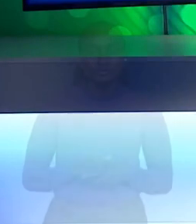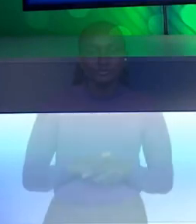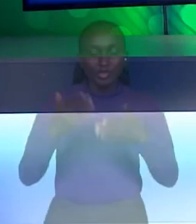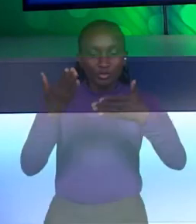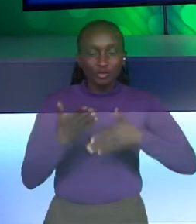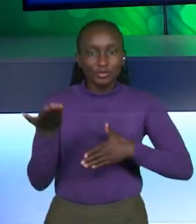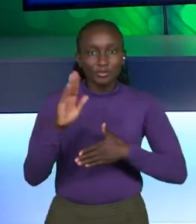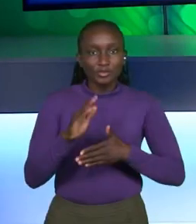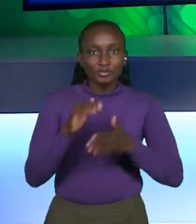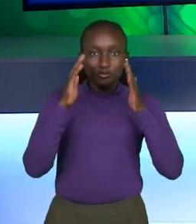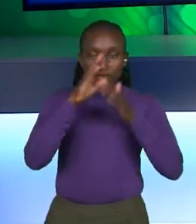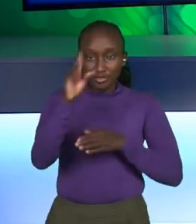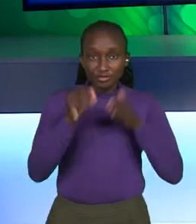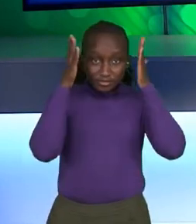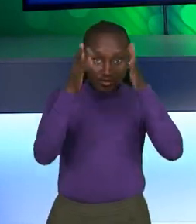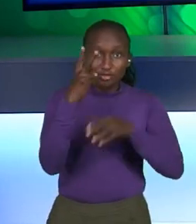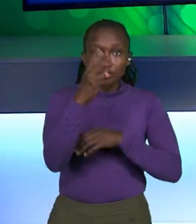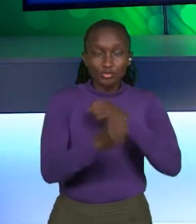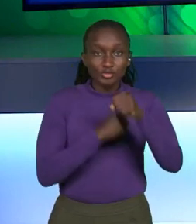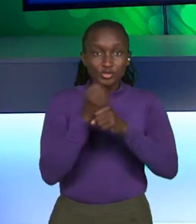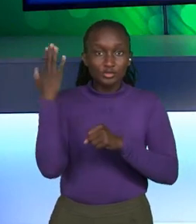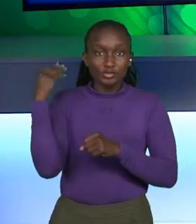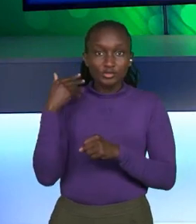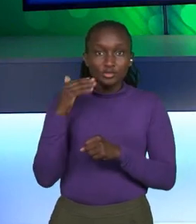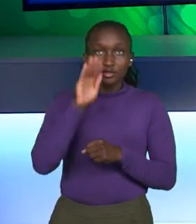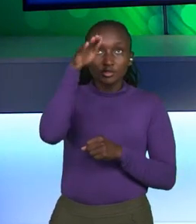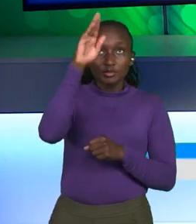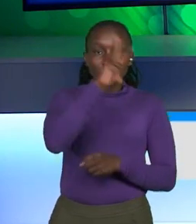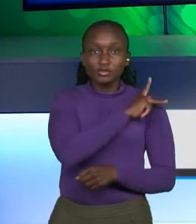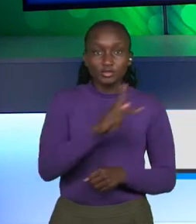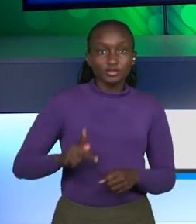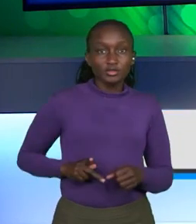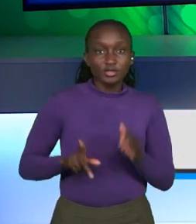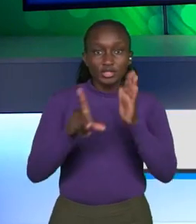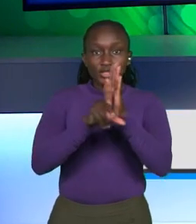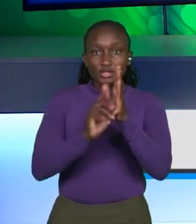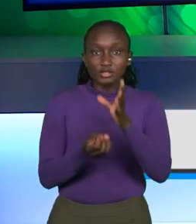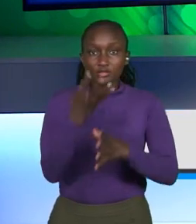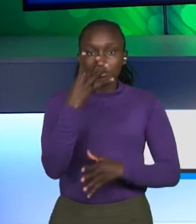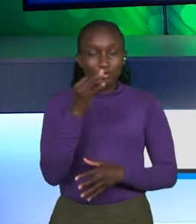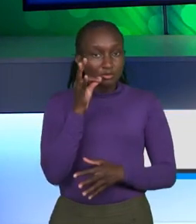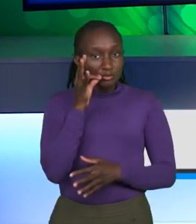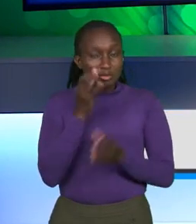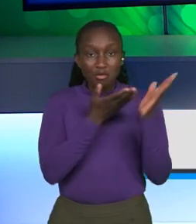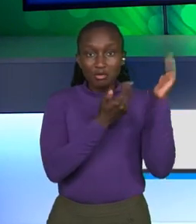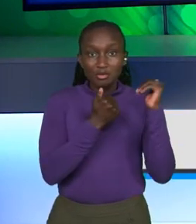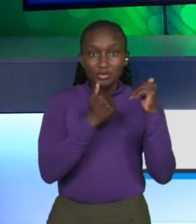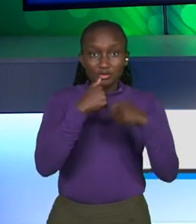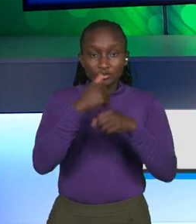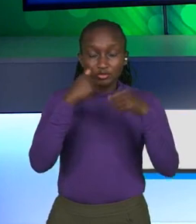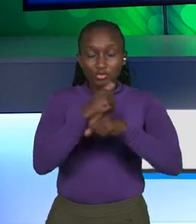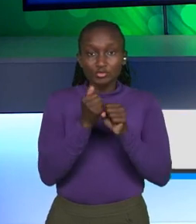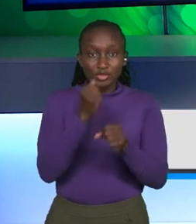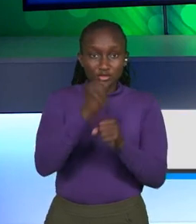Welcome back to Africa Focus. 2 years ago, the mountainous kingdom of Lesotho legalized growing medical marijuana, hoping to create jobs